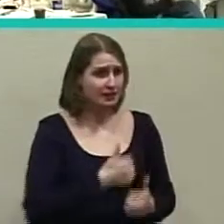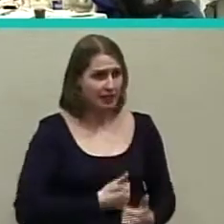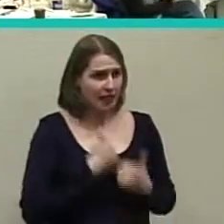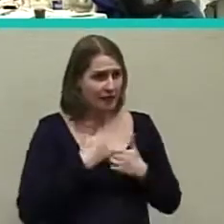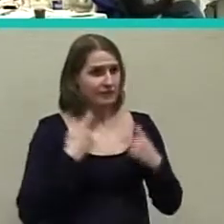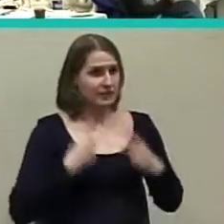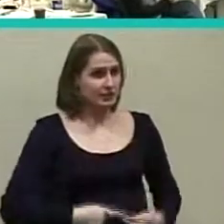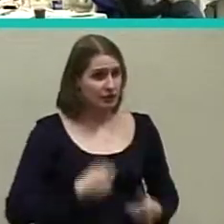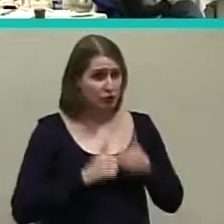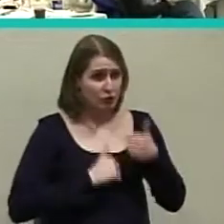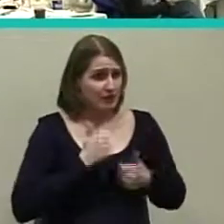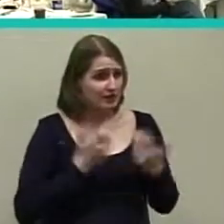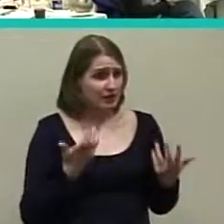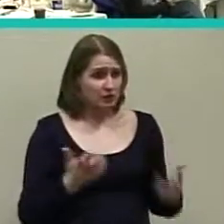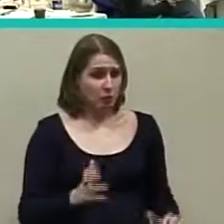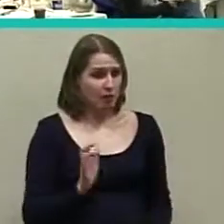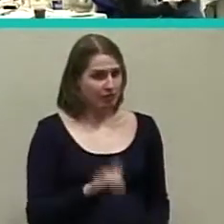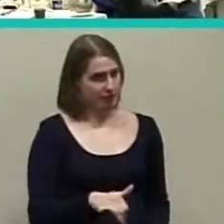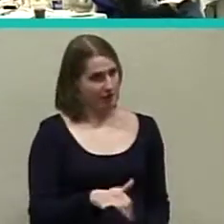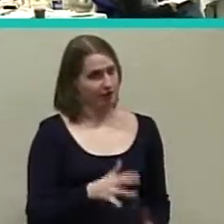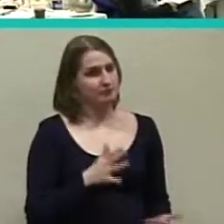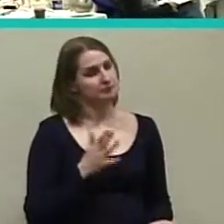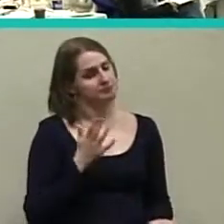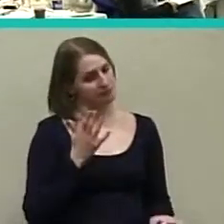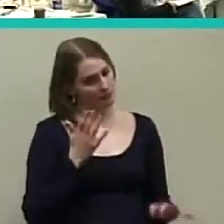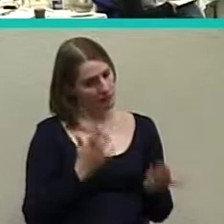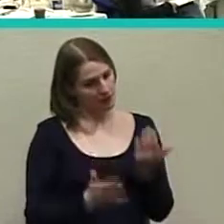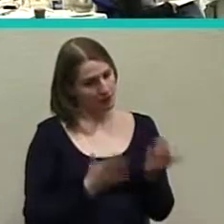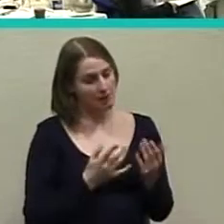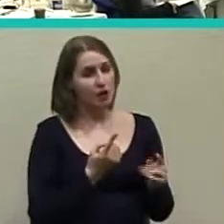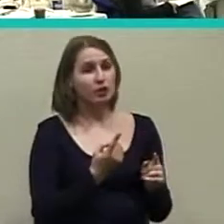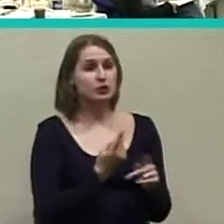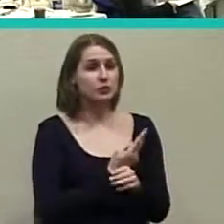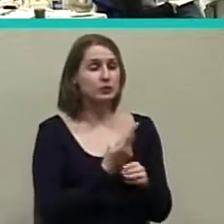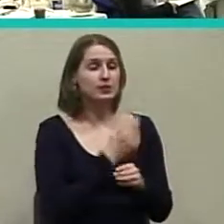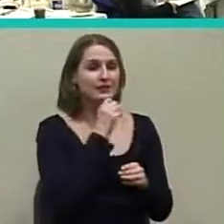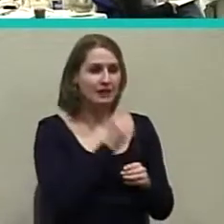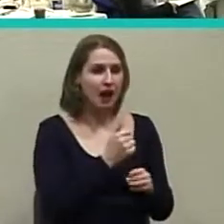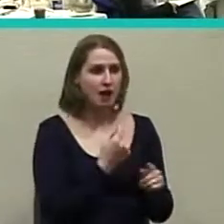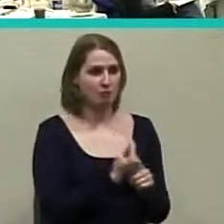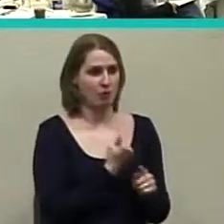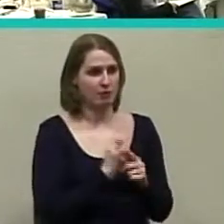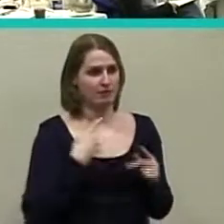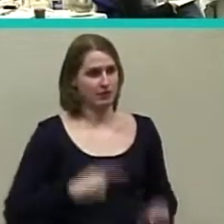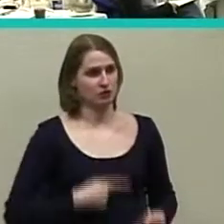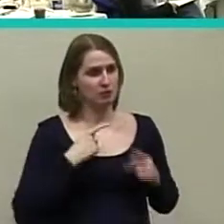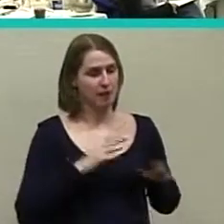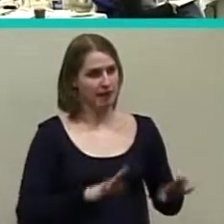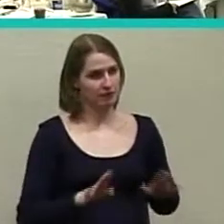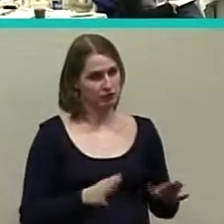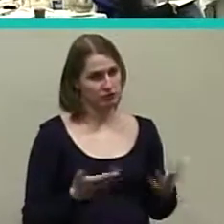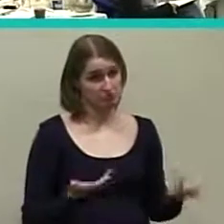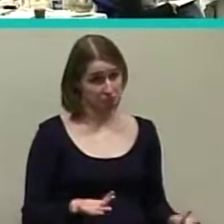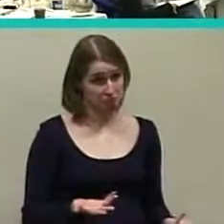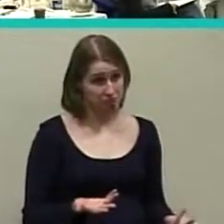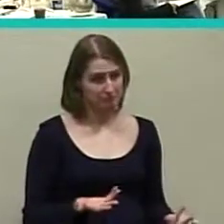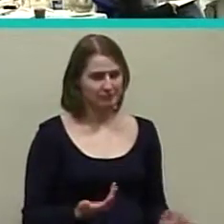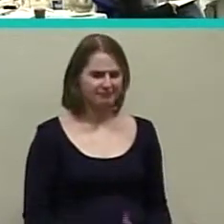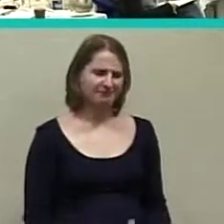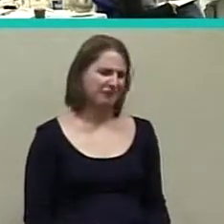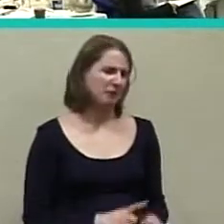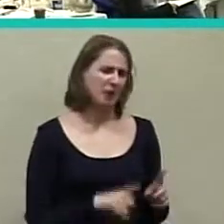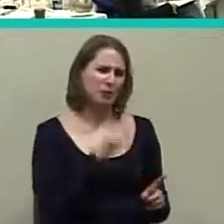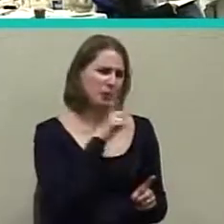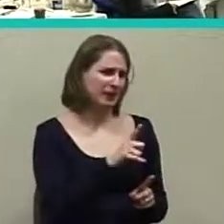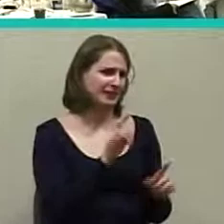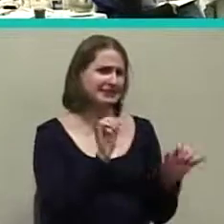aggressive. Now, I might uses inappropriate physical behaviors. It's the same thing. You